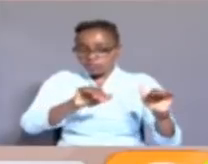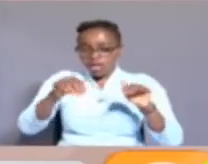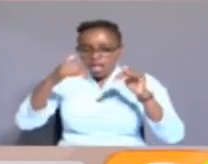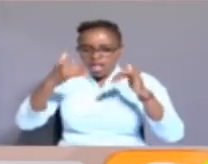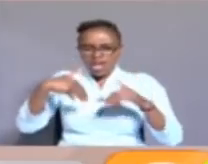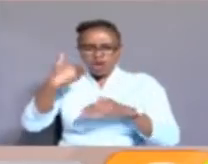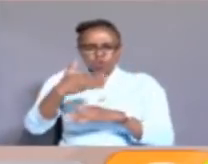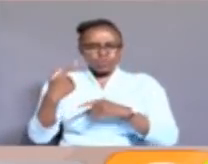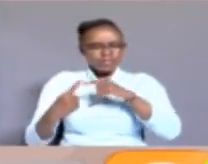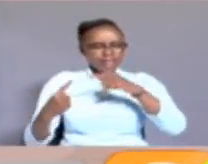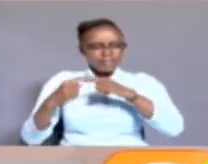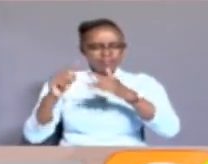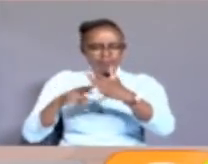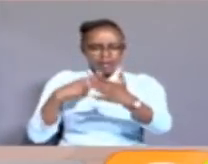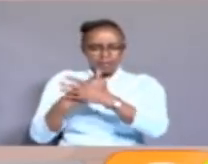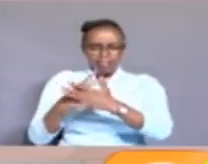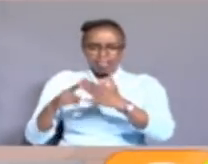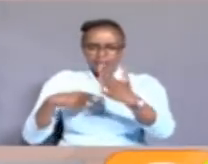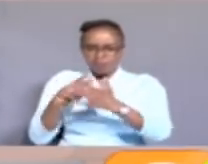With years of